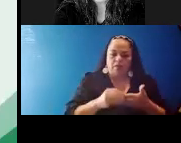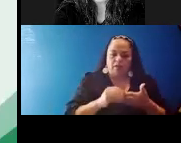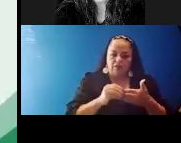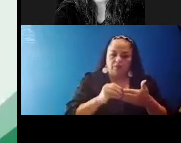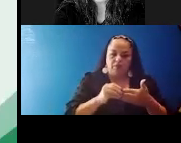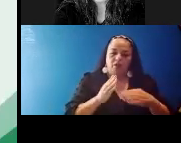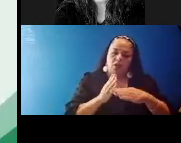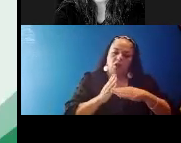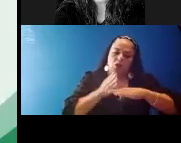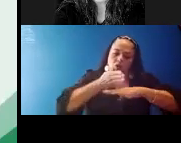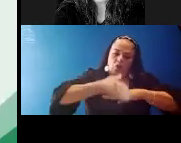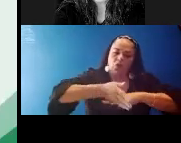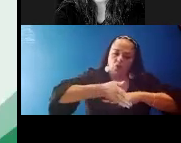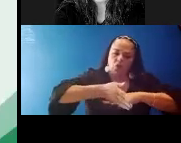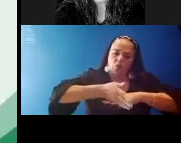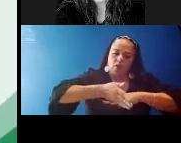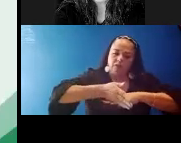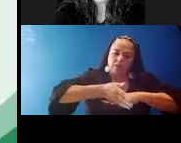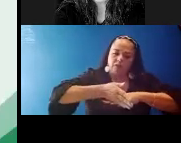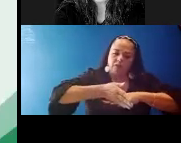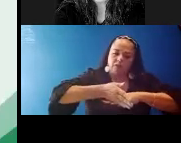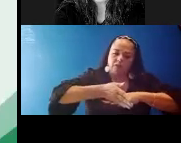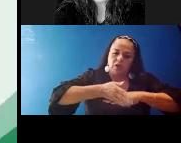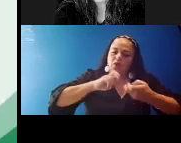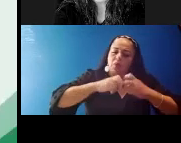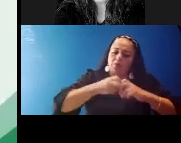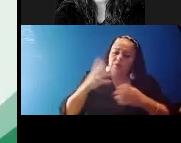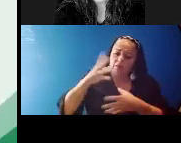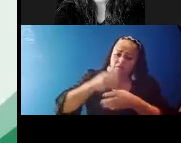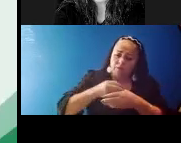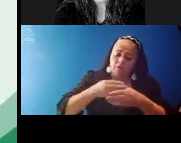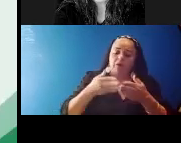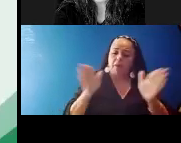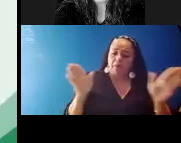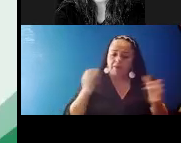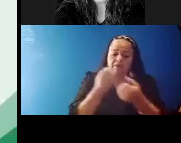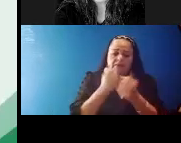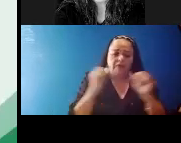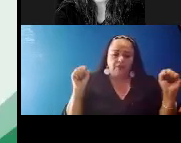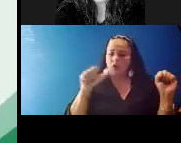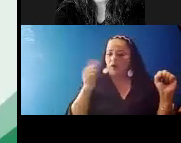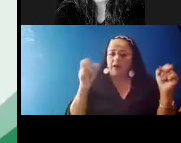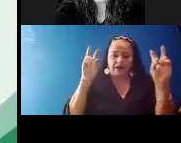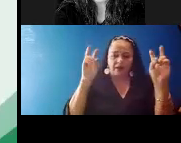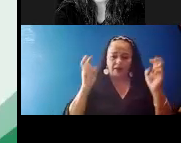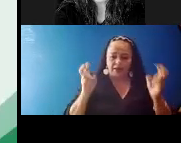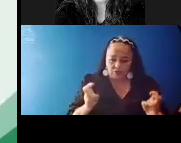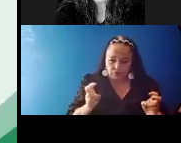responses to complex human services problems that involve public safety or involve any issues where we're trying to support